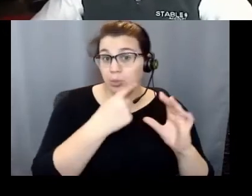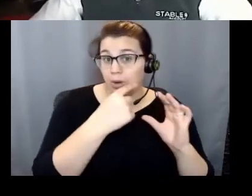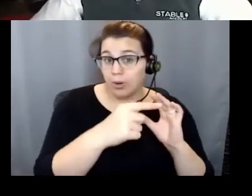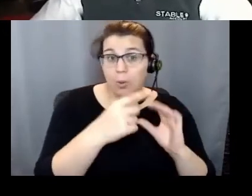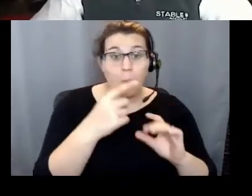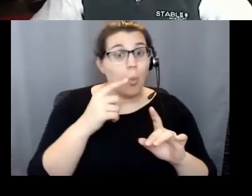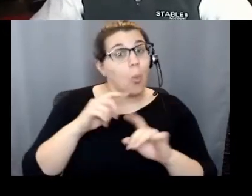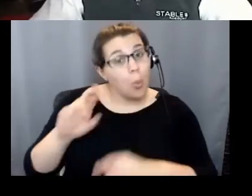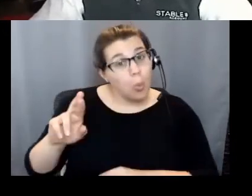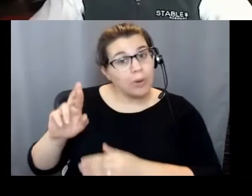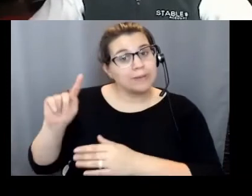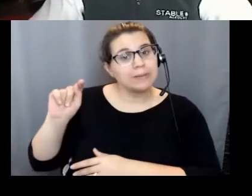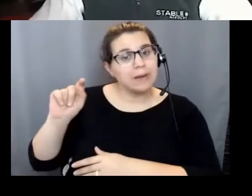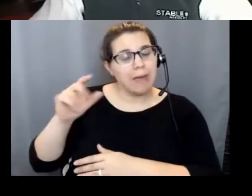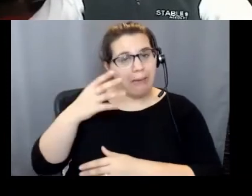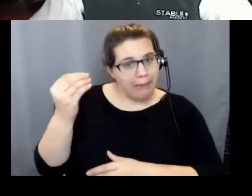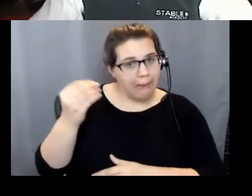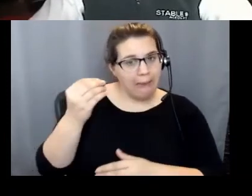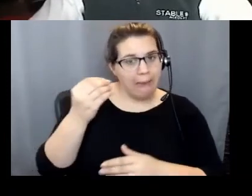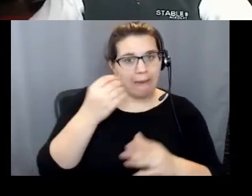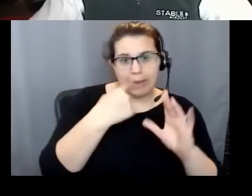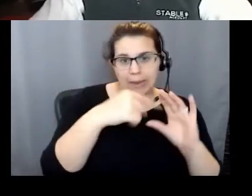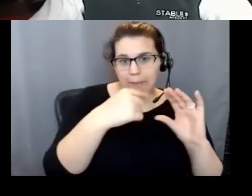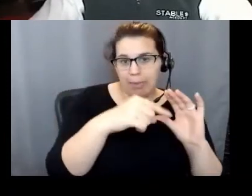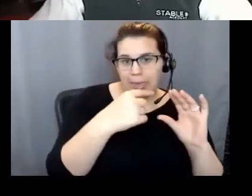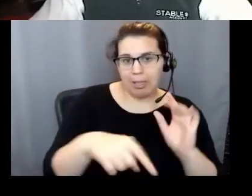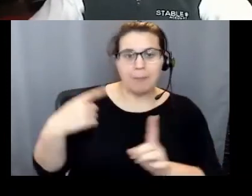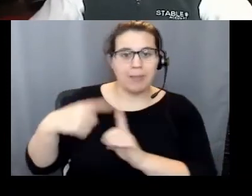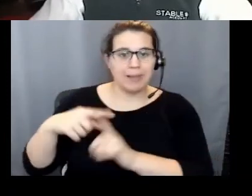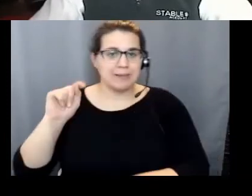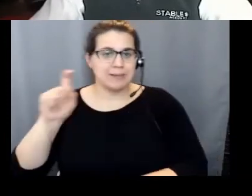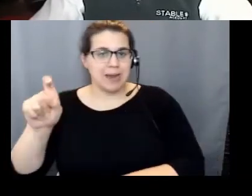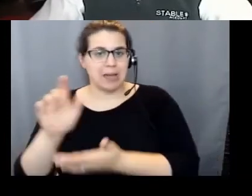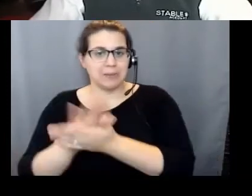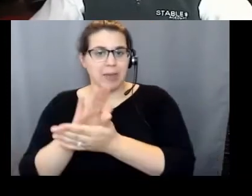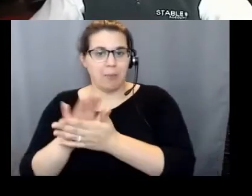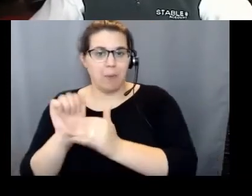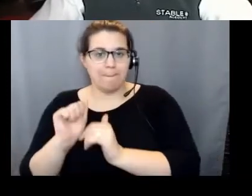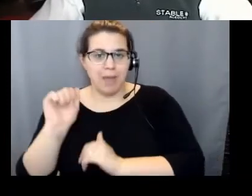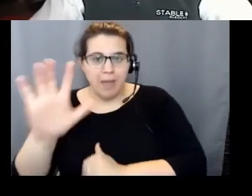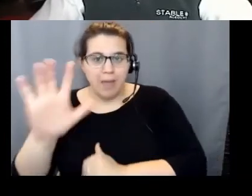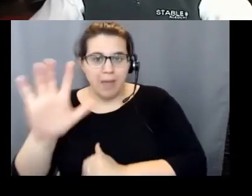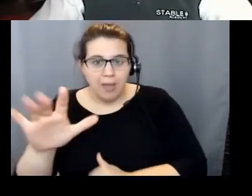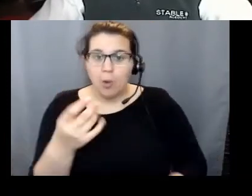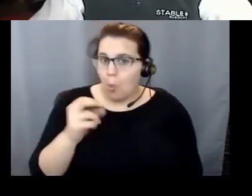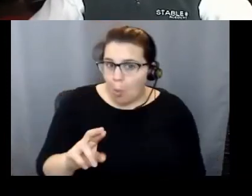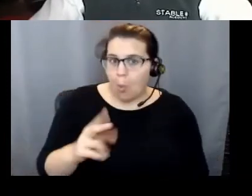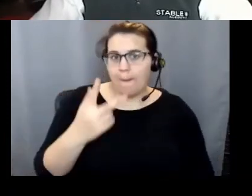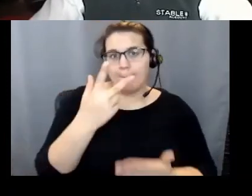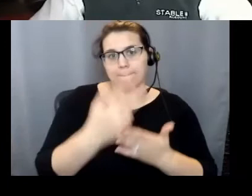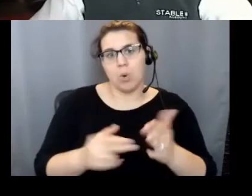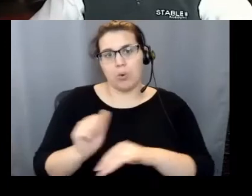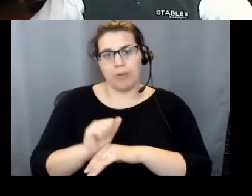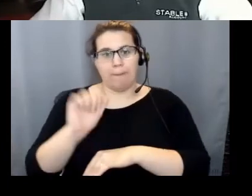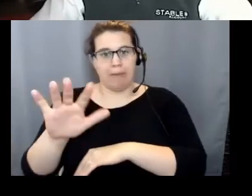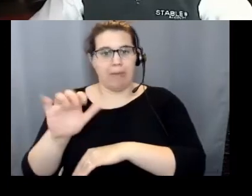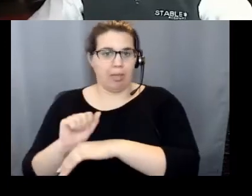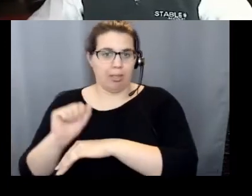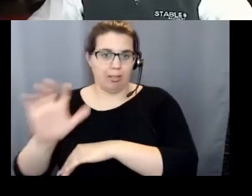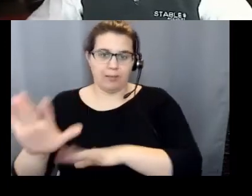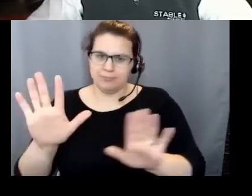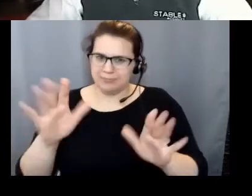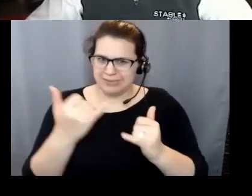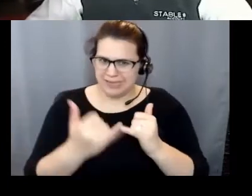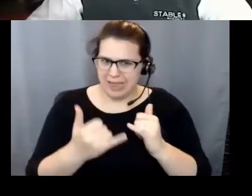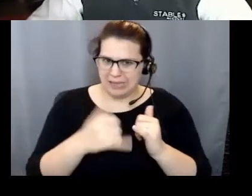mail. That's fine. The final option is to receive both via mail. I will let you know, though, that with the last